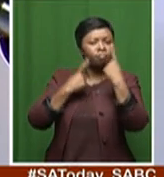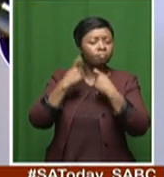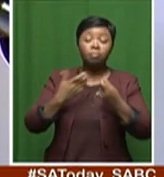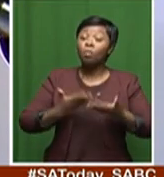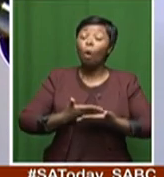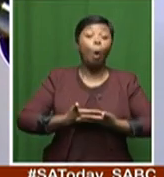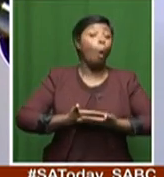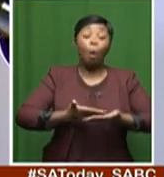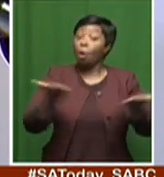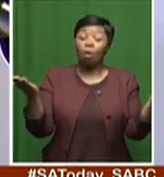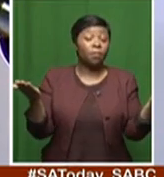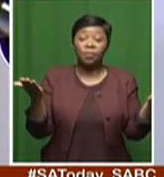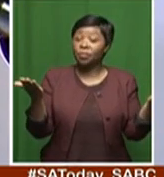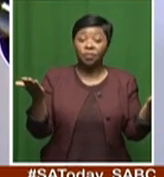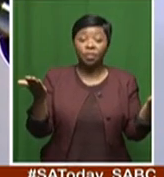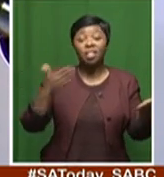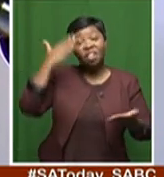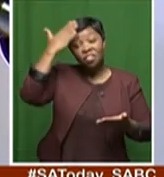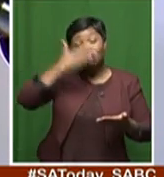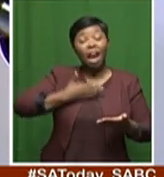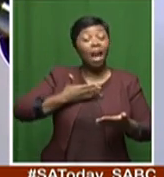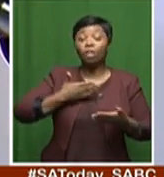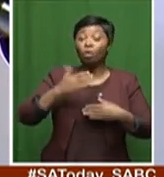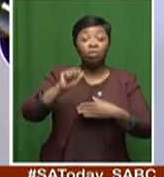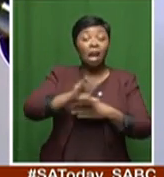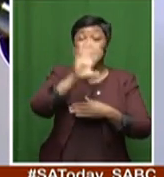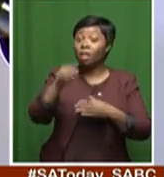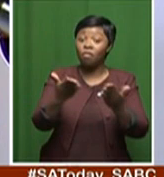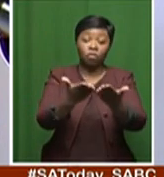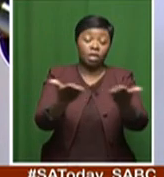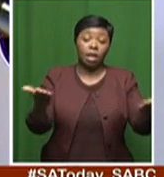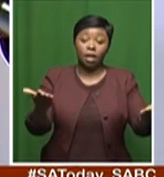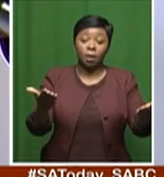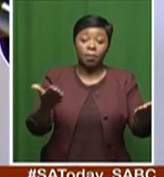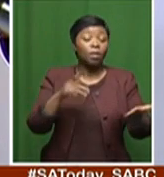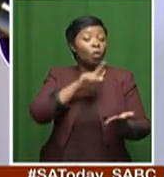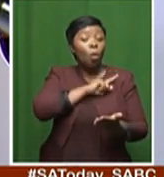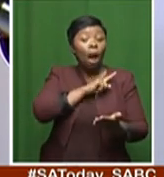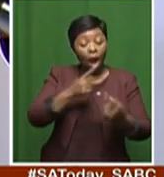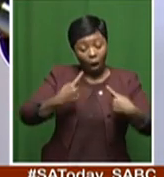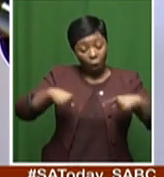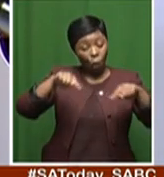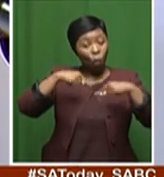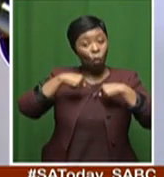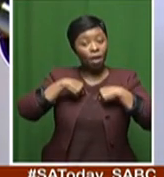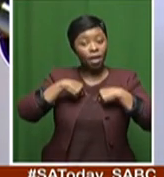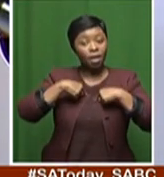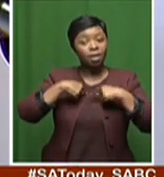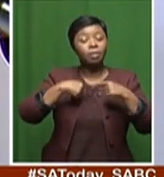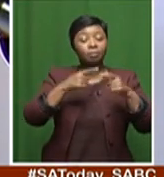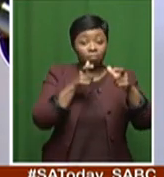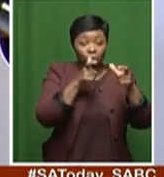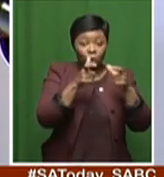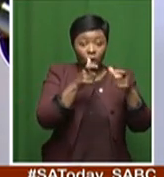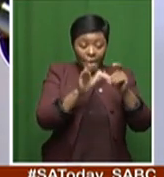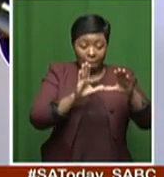nation, because as the ruling party, we support this process, we support the